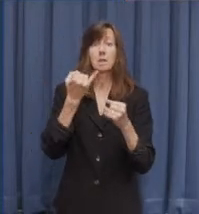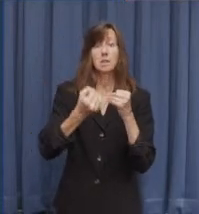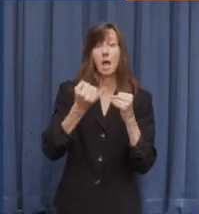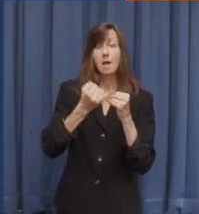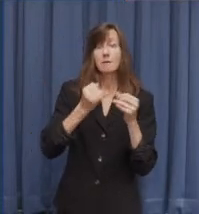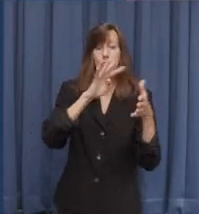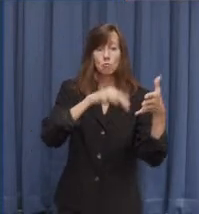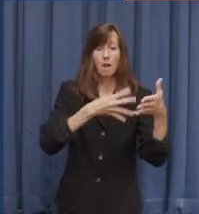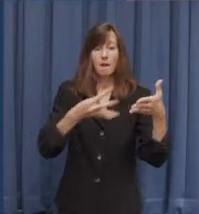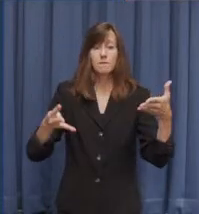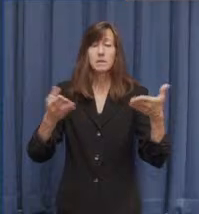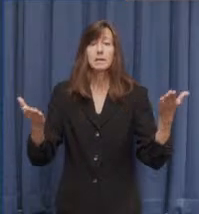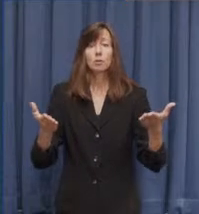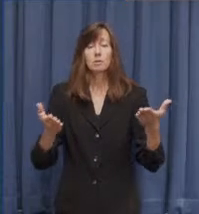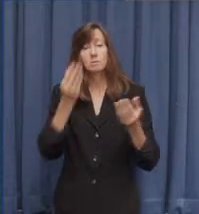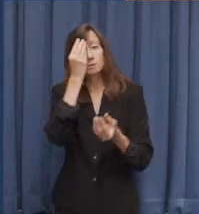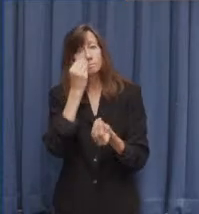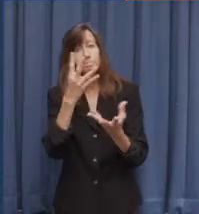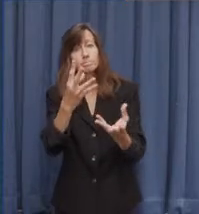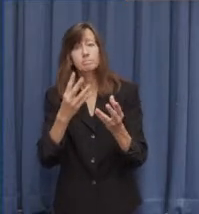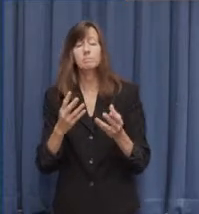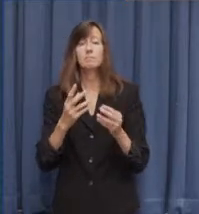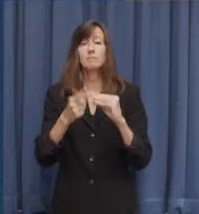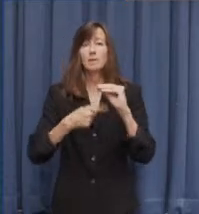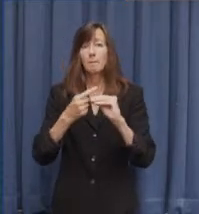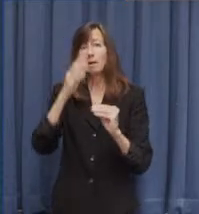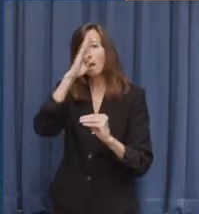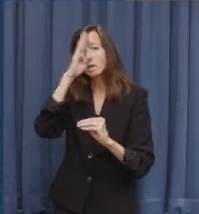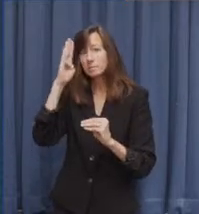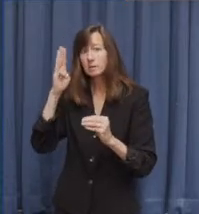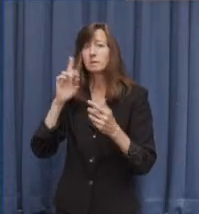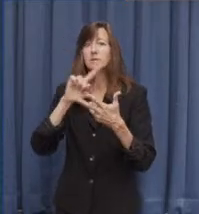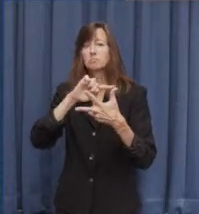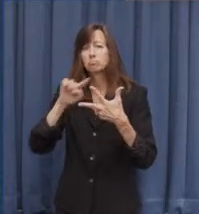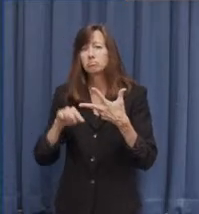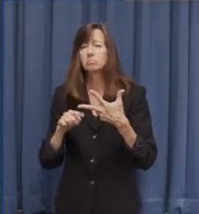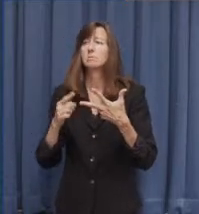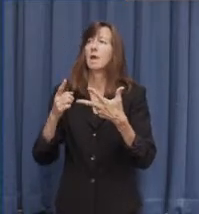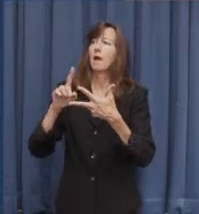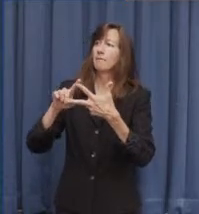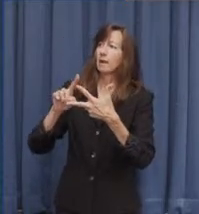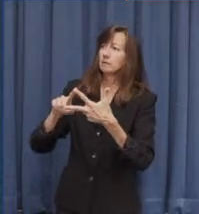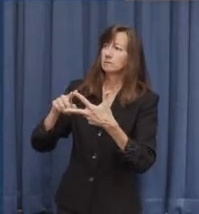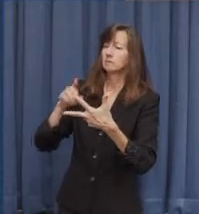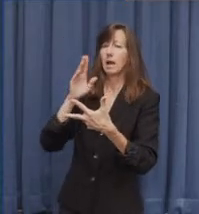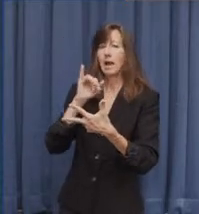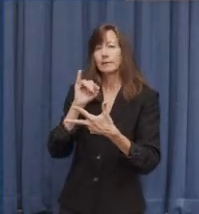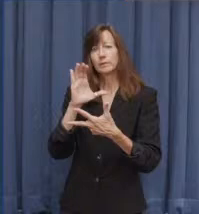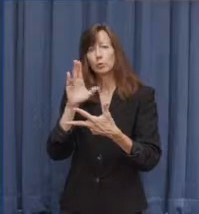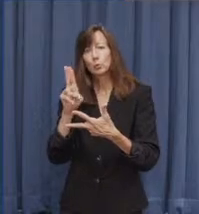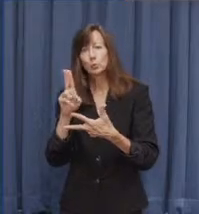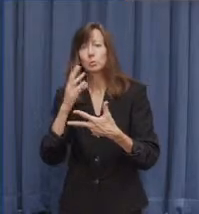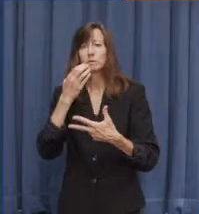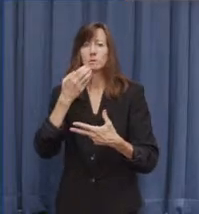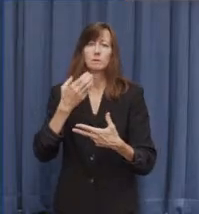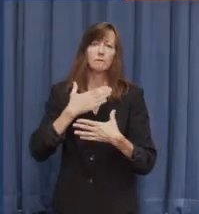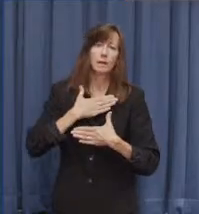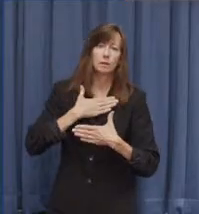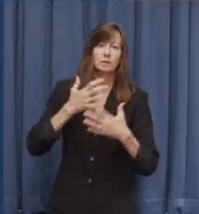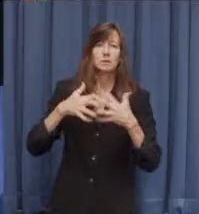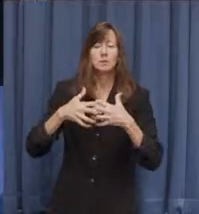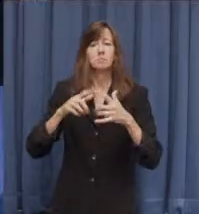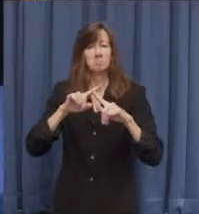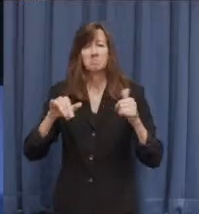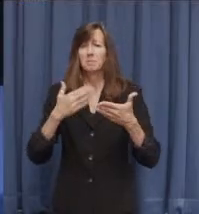looking very good here and look good going into the future, thanks to our hospital partners at Health Alliance as